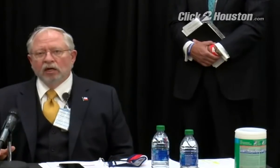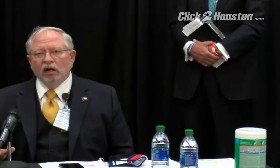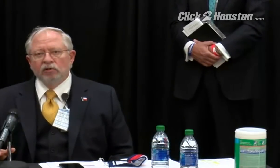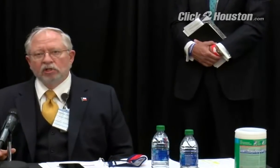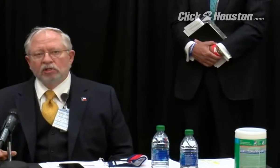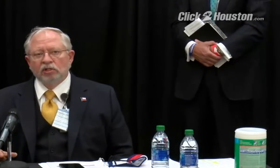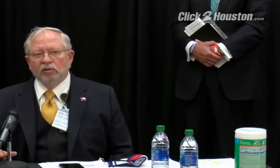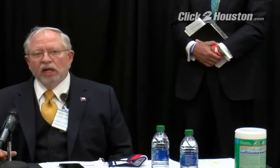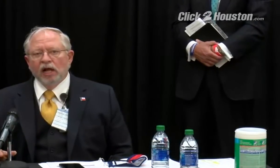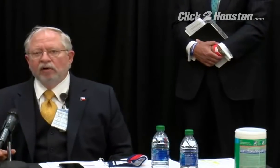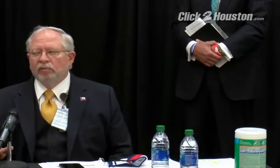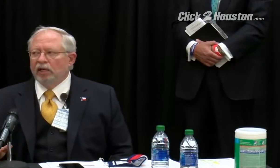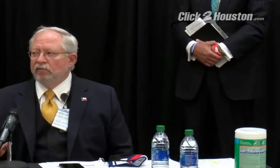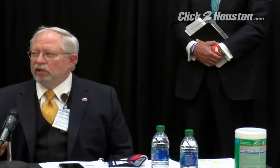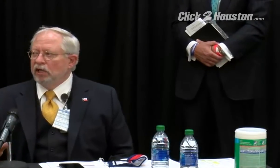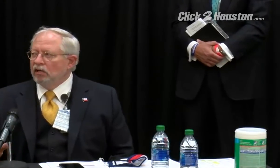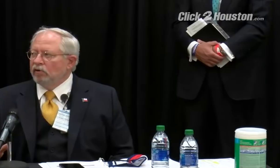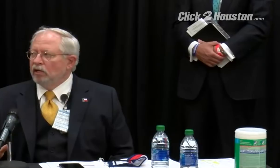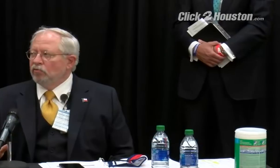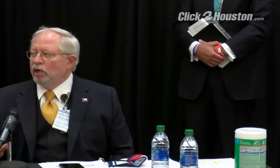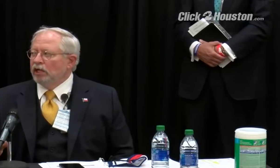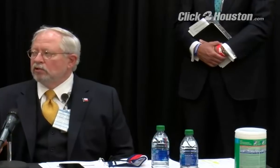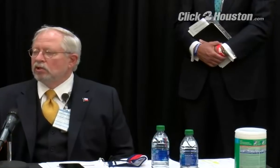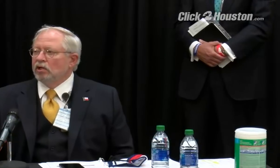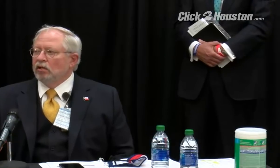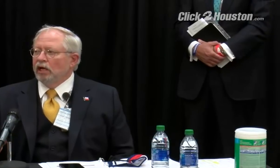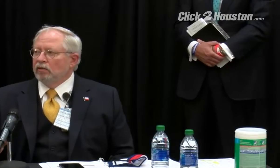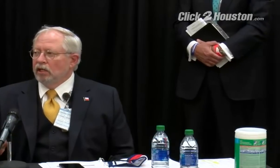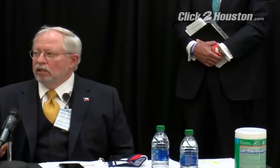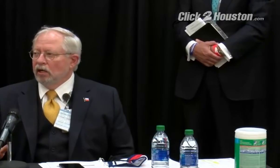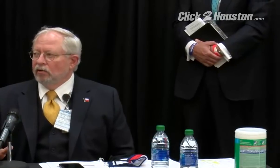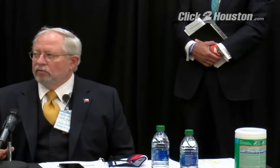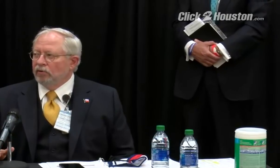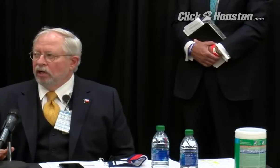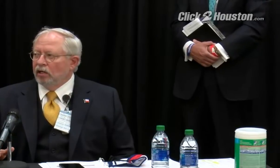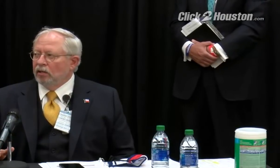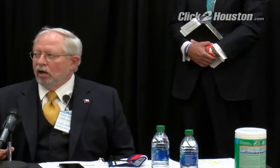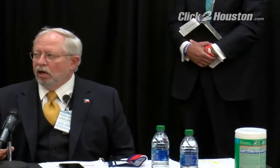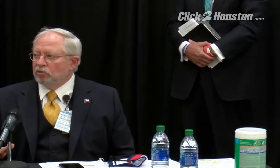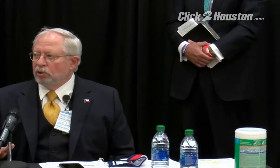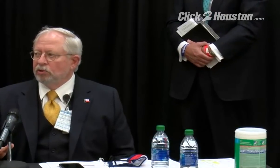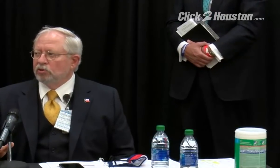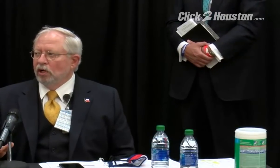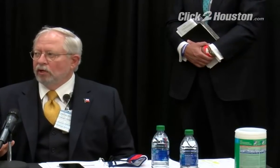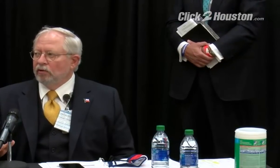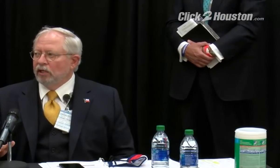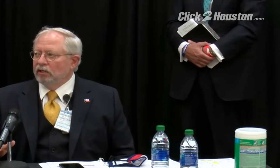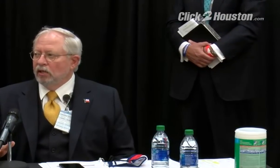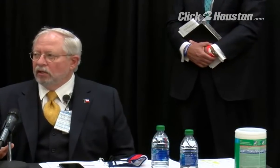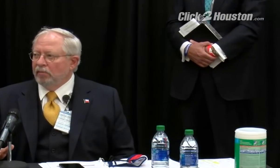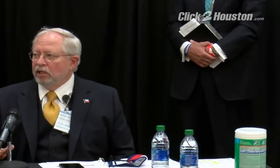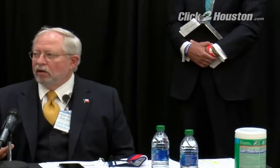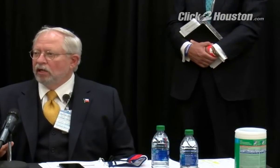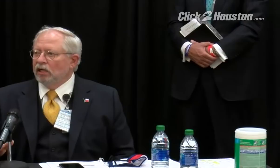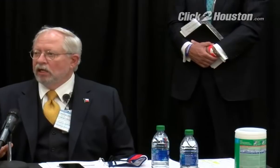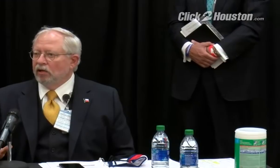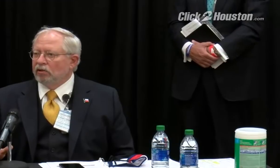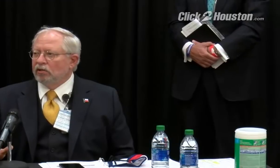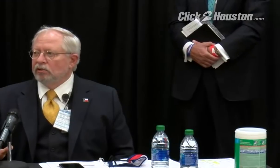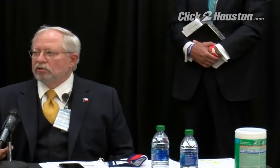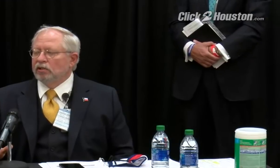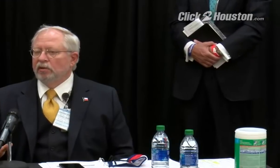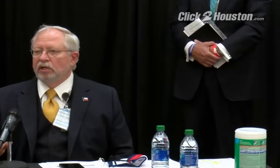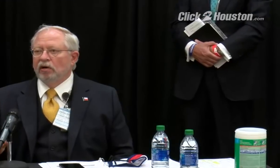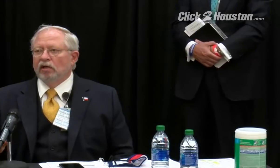again, the conversation that we have about the very innovative ways that the hospitals in Lubbock area and the